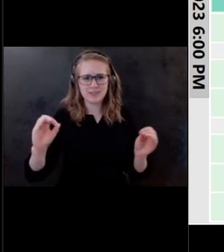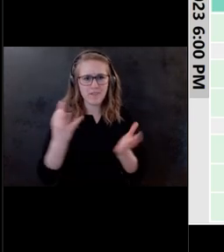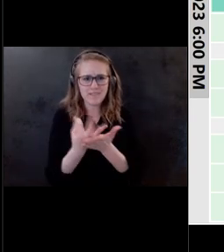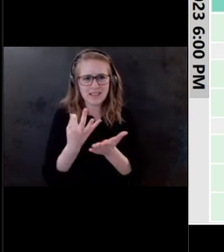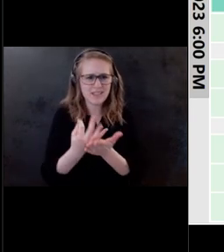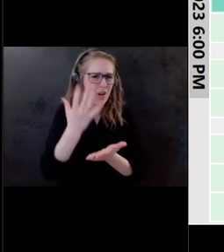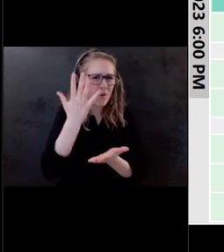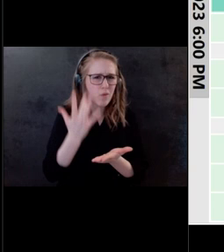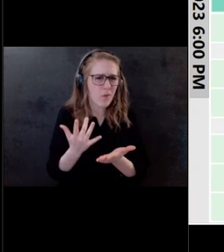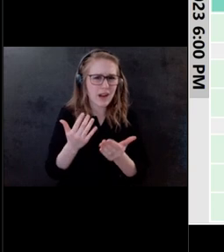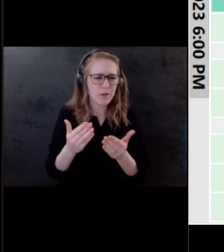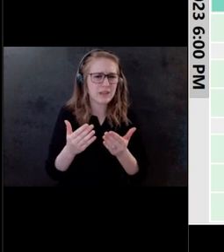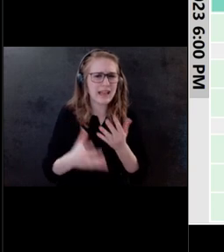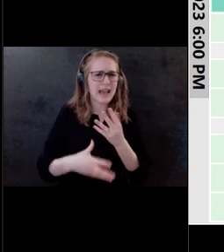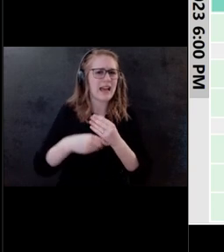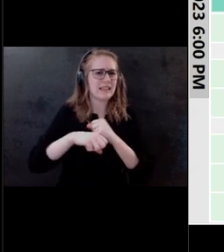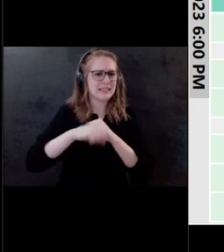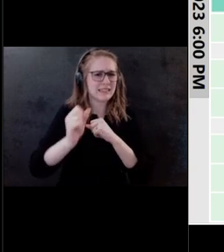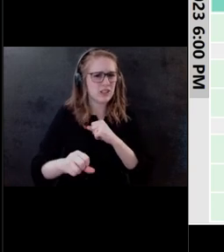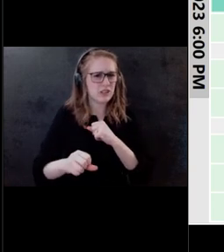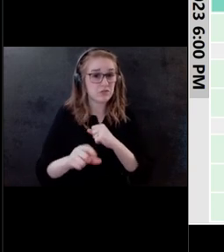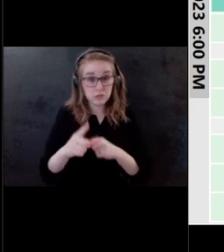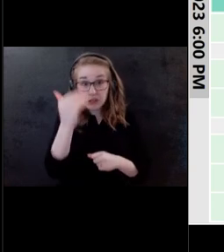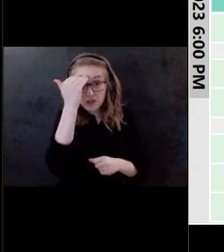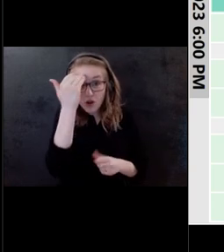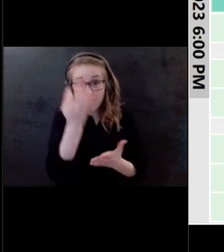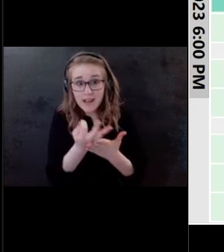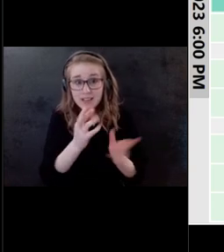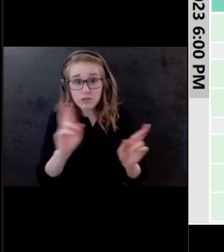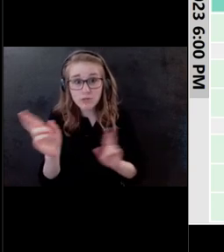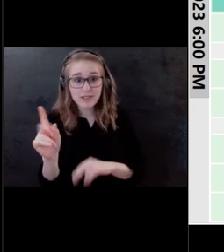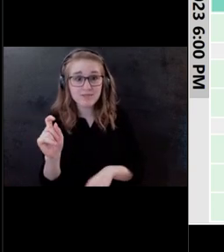are we going for an extension? Do we know if they have financing?